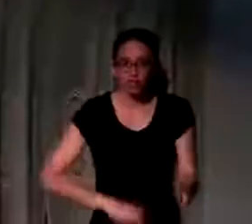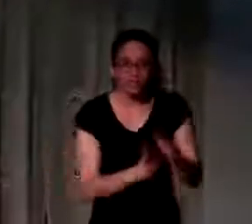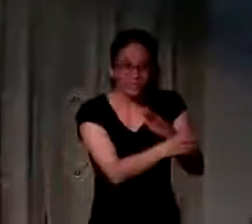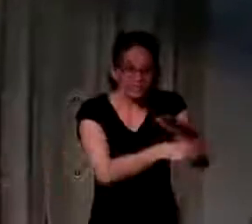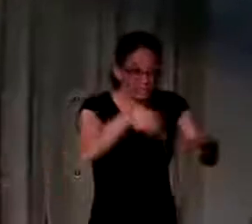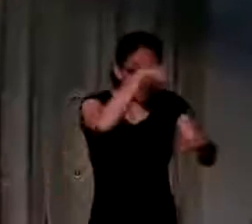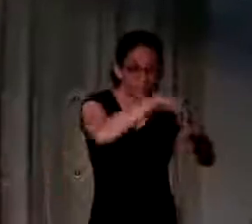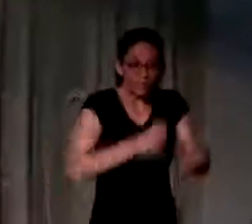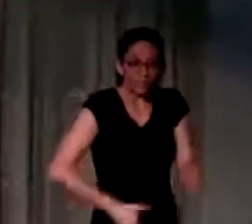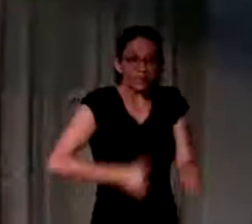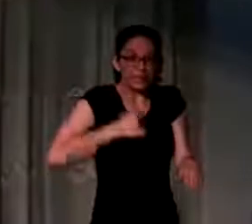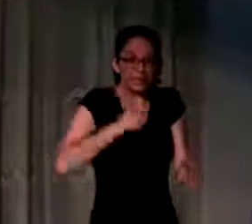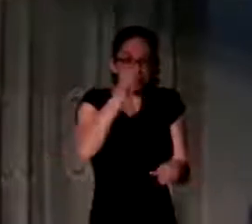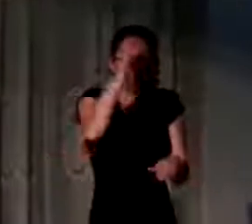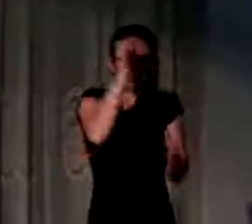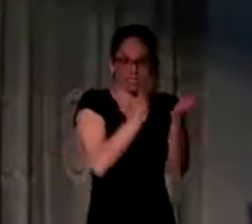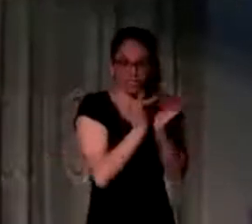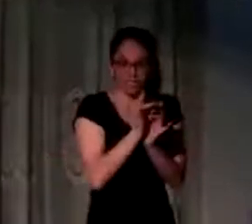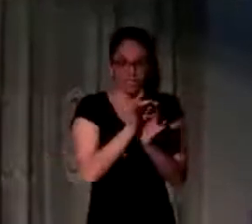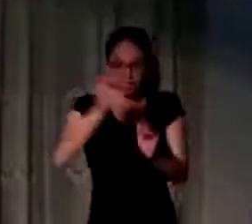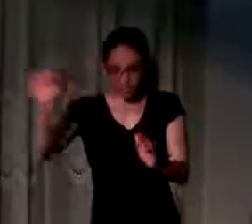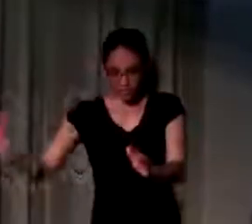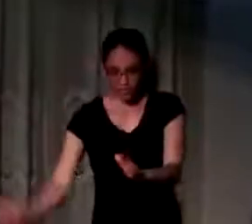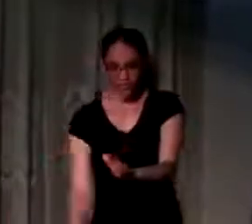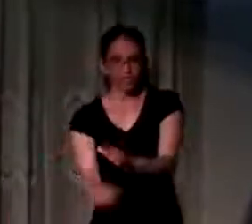man, appeared to Paul.